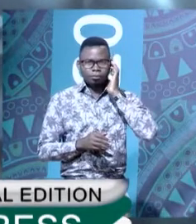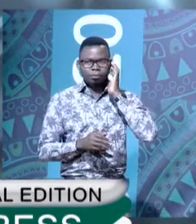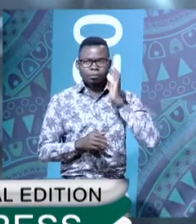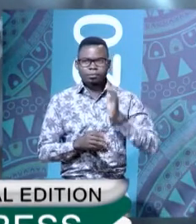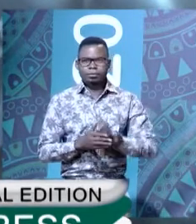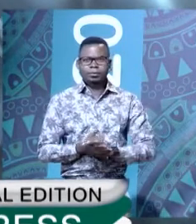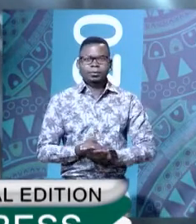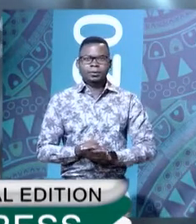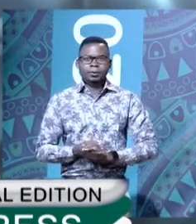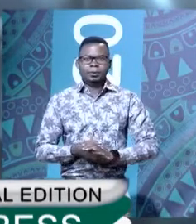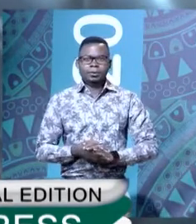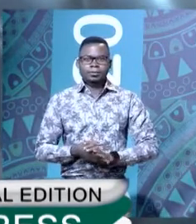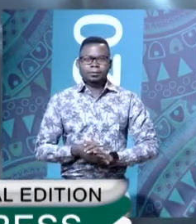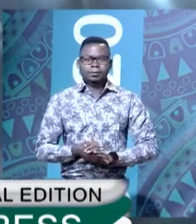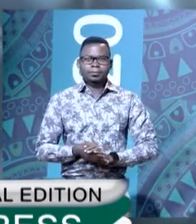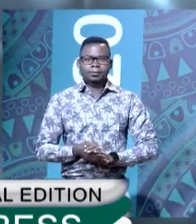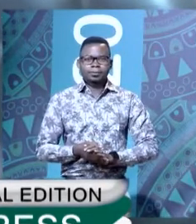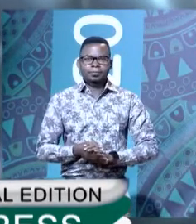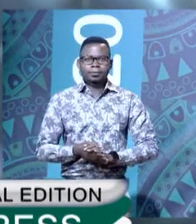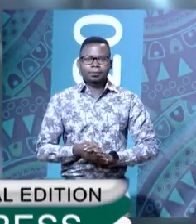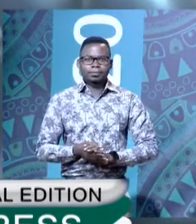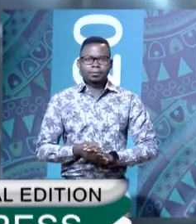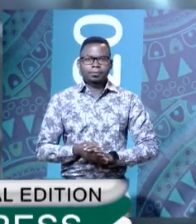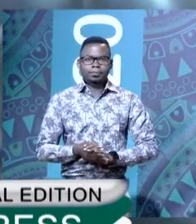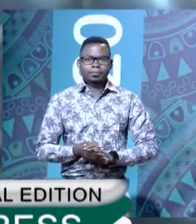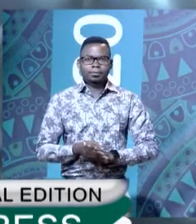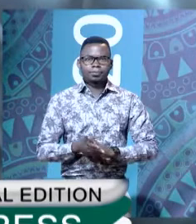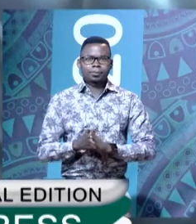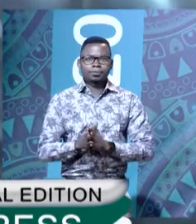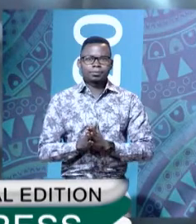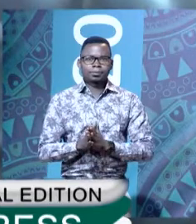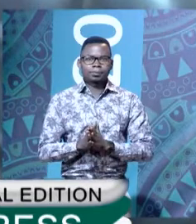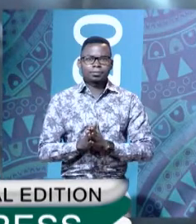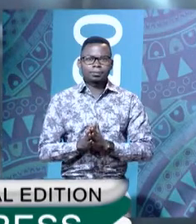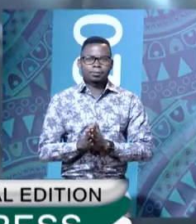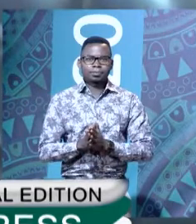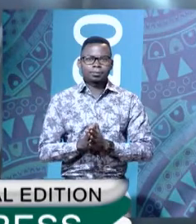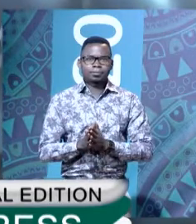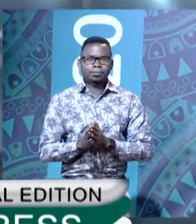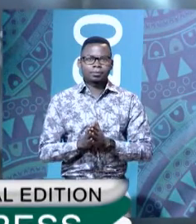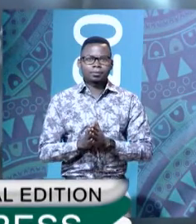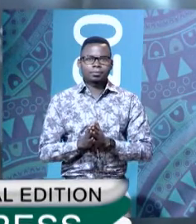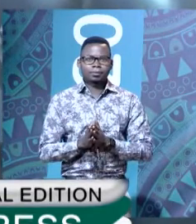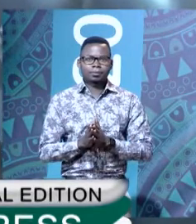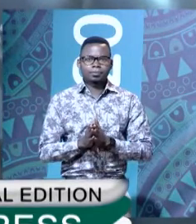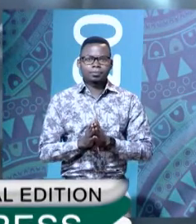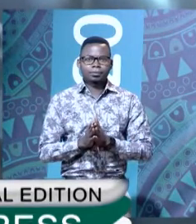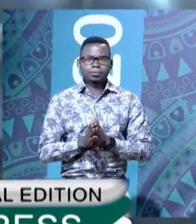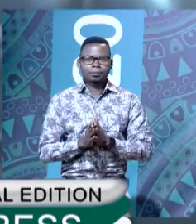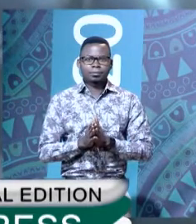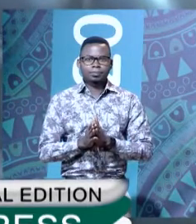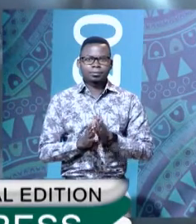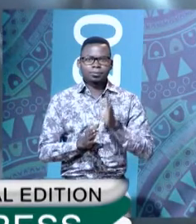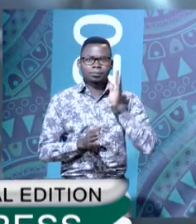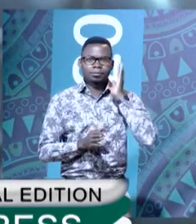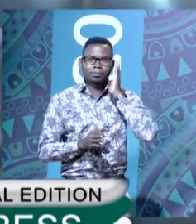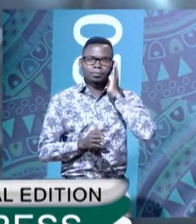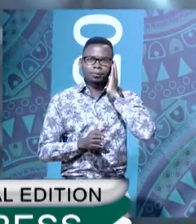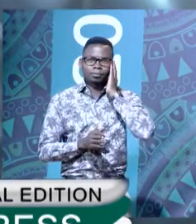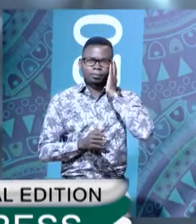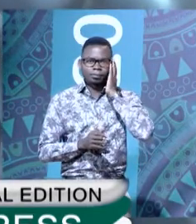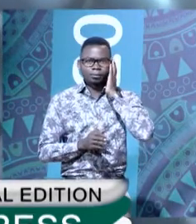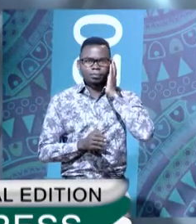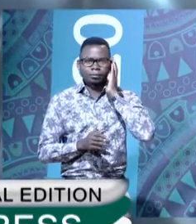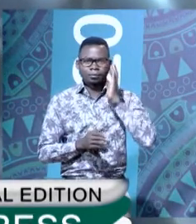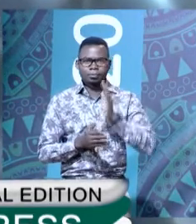this pandemic. It means that resources that were meant to be targeted for development projects had